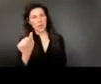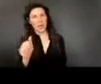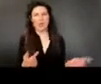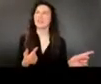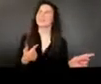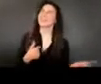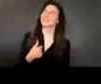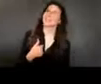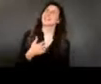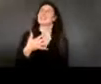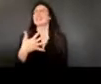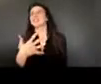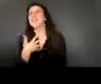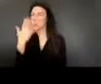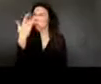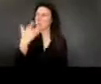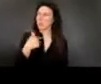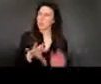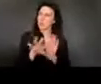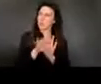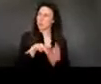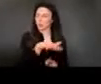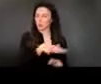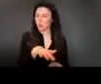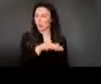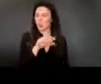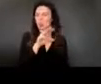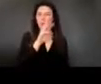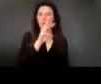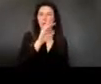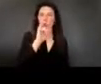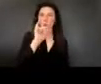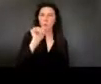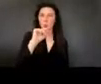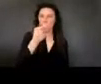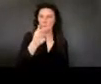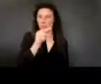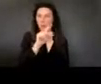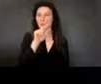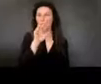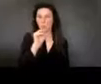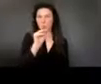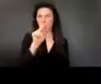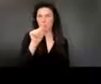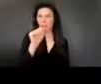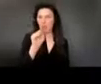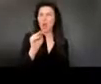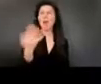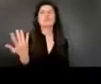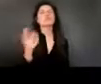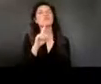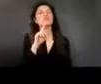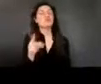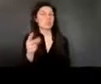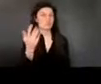Let's see. Why I chose Swing was really because I wanted to kind of have